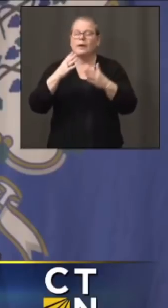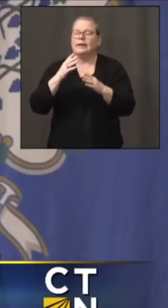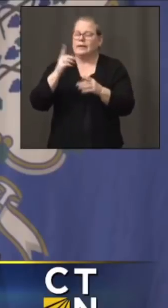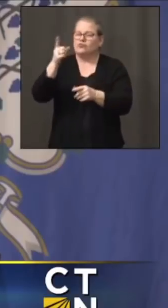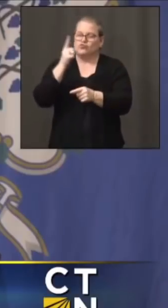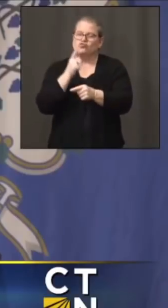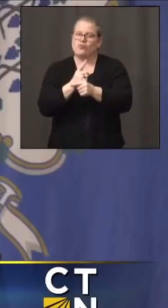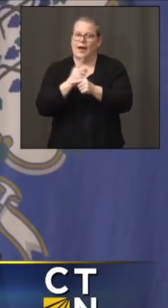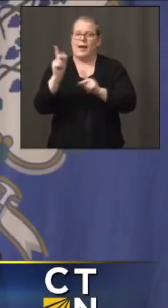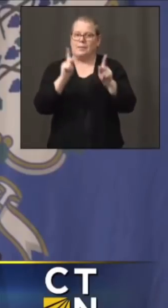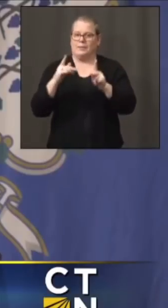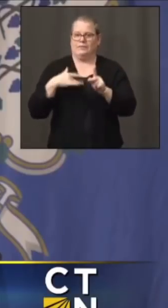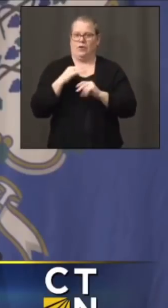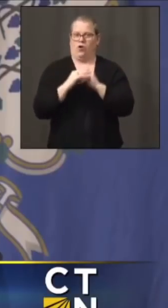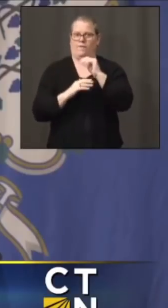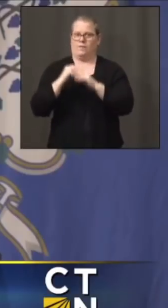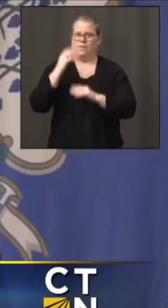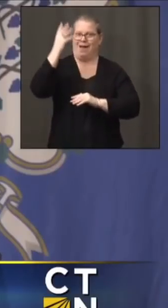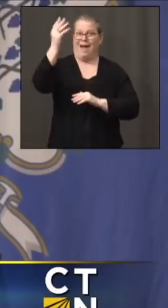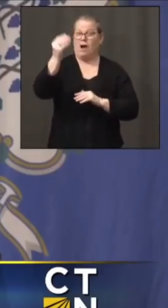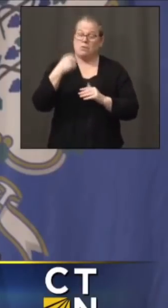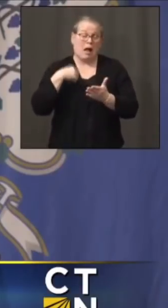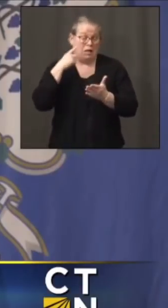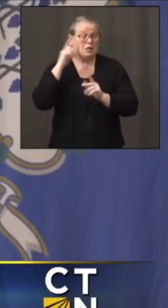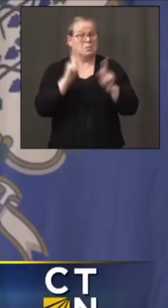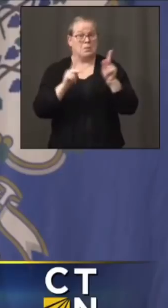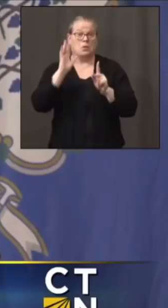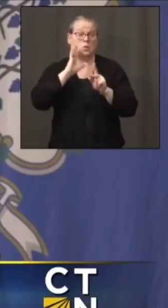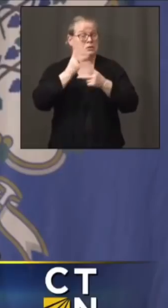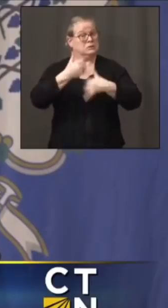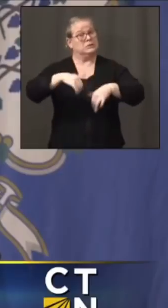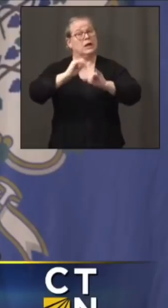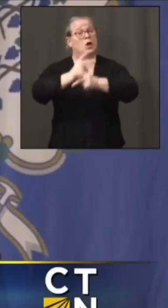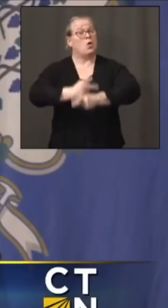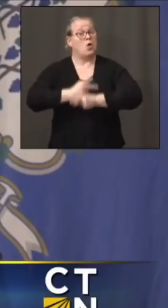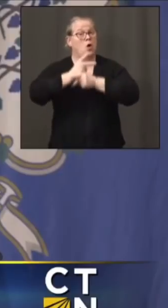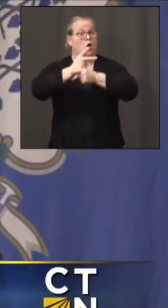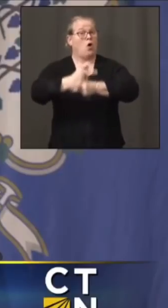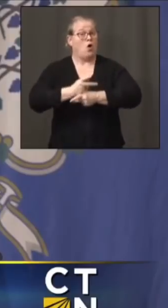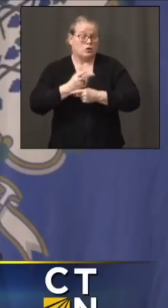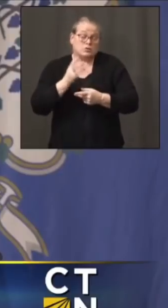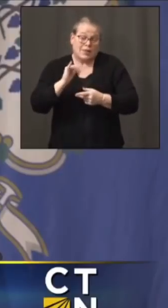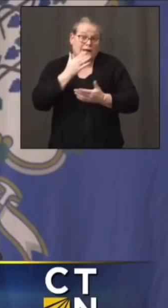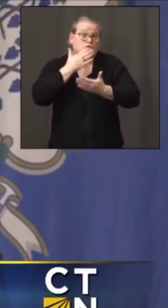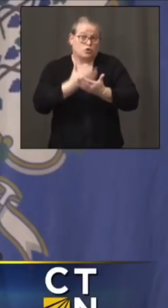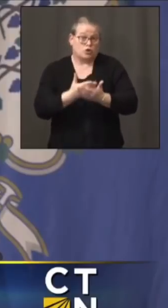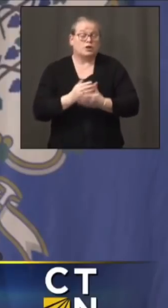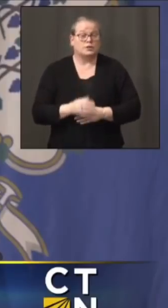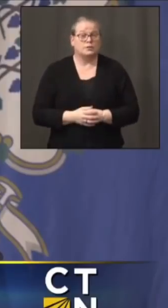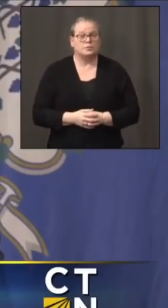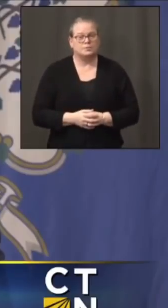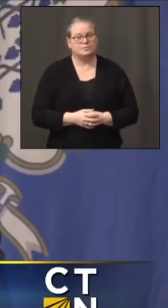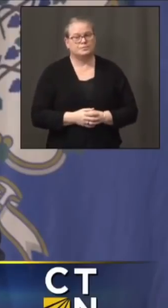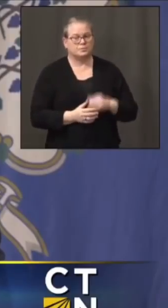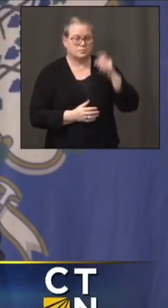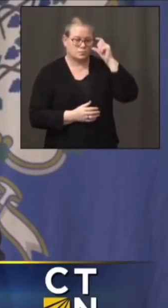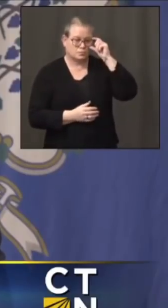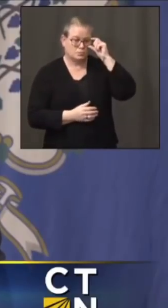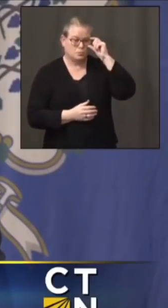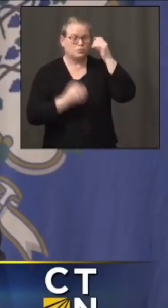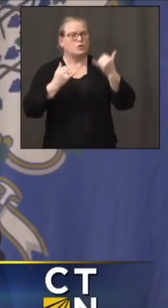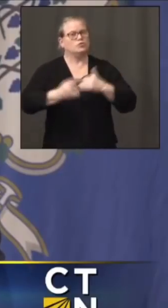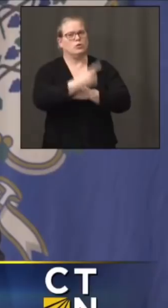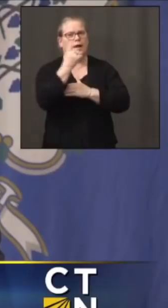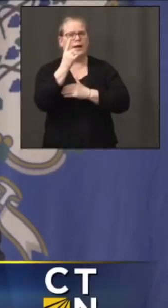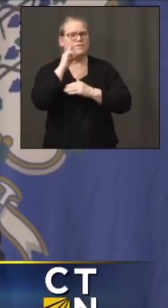little bit longer, and they're probably erring on the side of caution, which is good. With today being such a monumental day, even Hartford Hospital